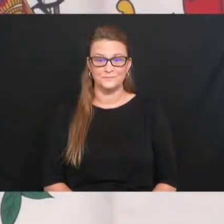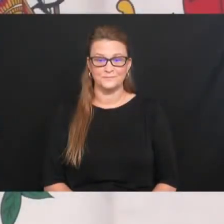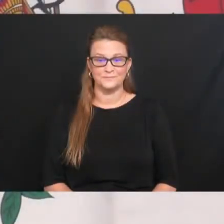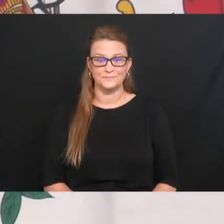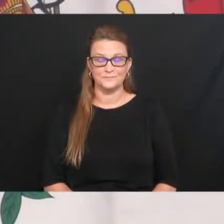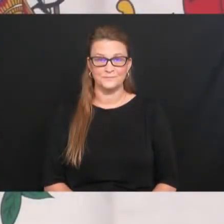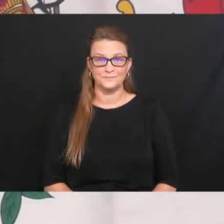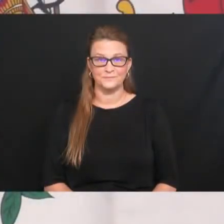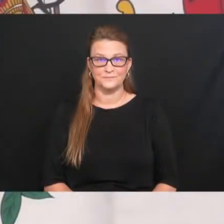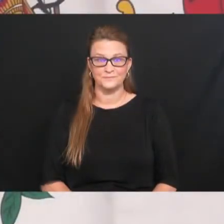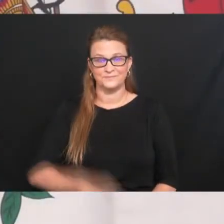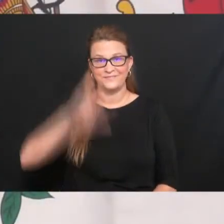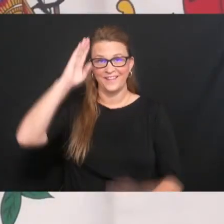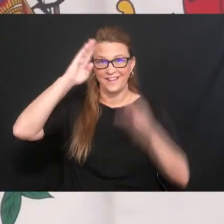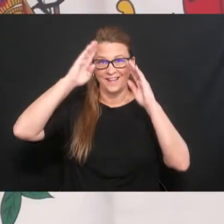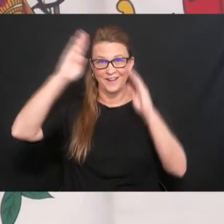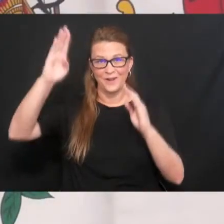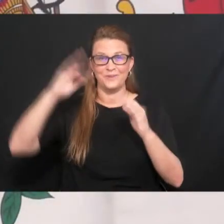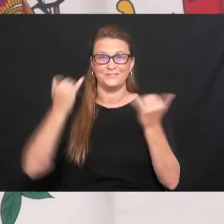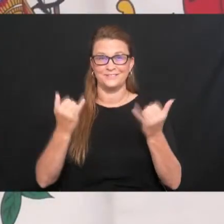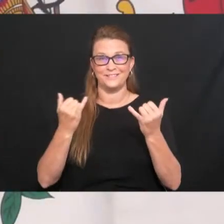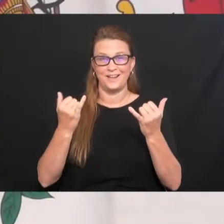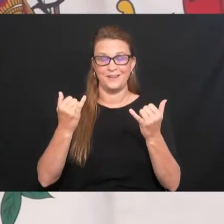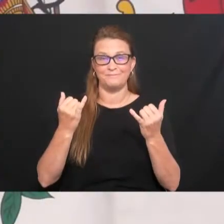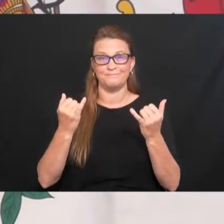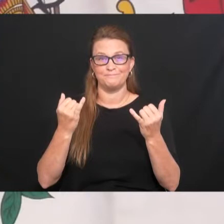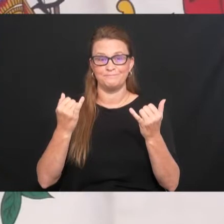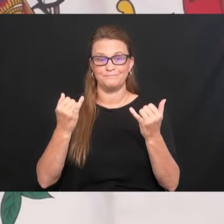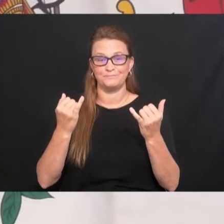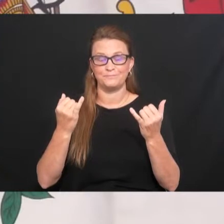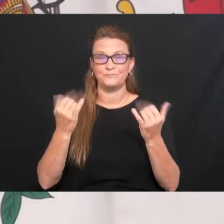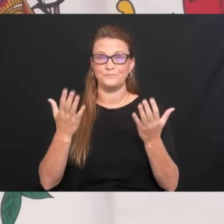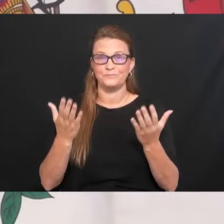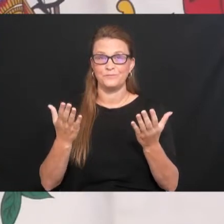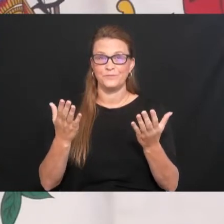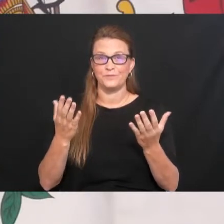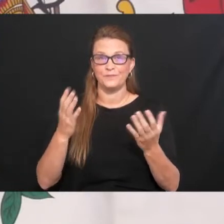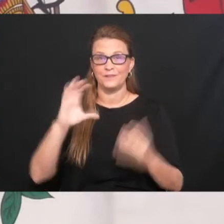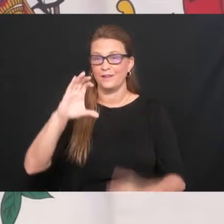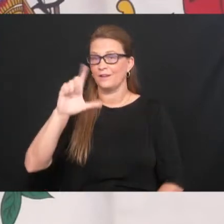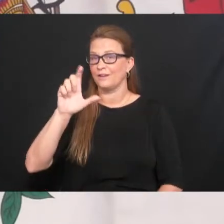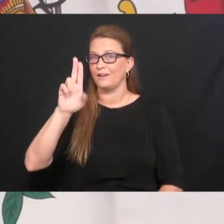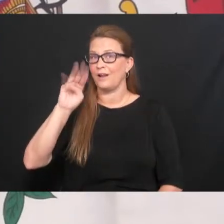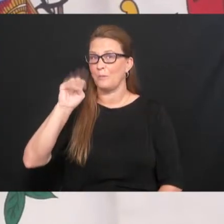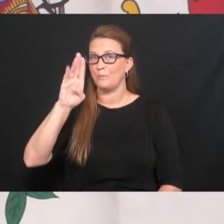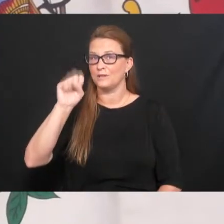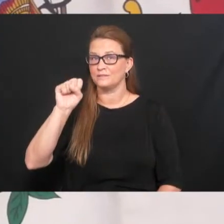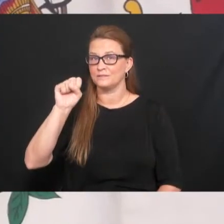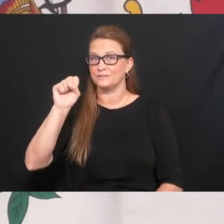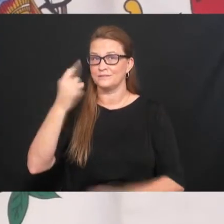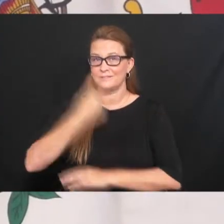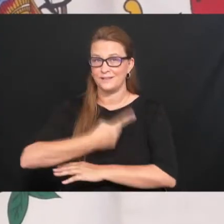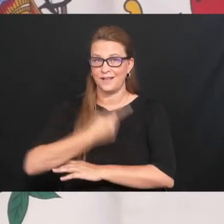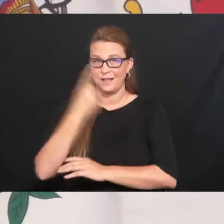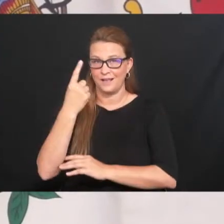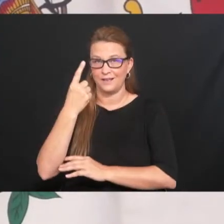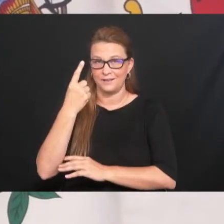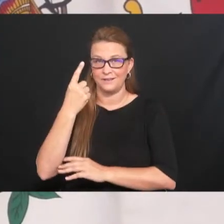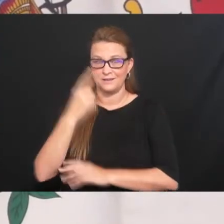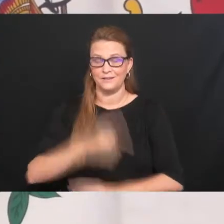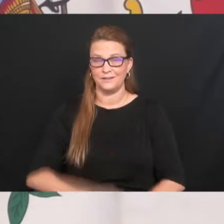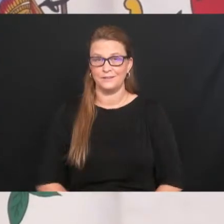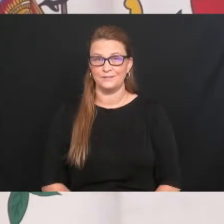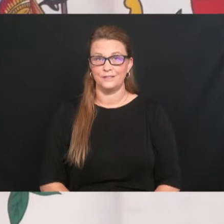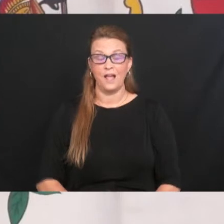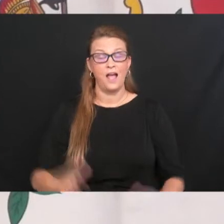Hello, everyone. Today is Columbus Day, and it's